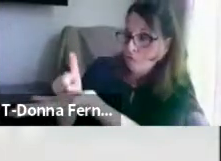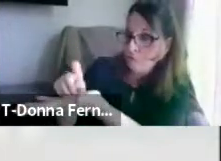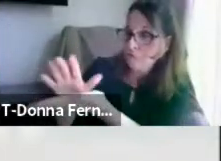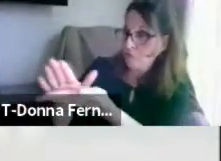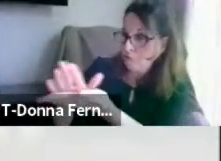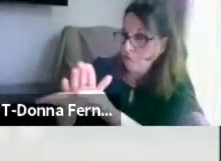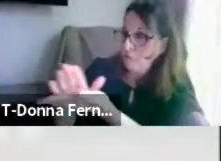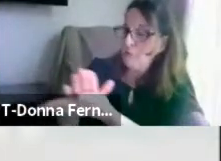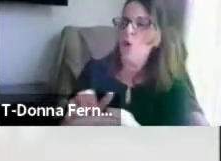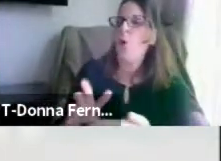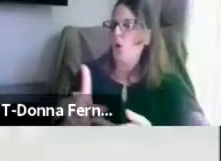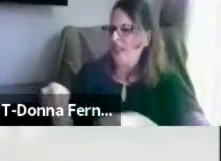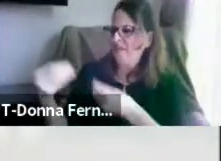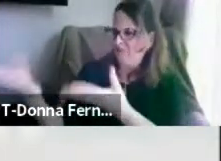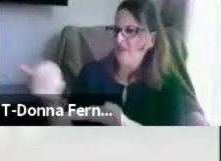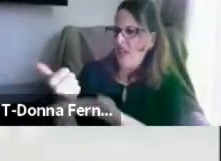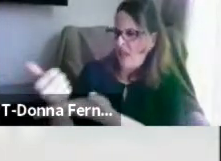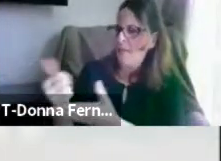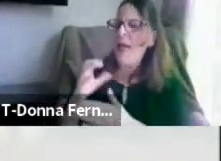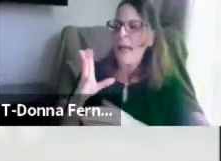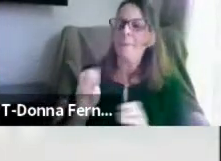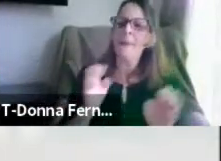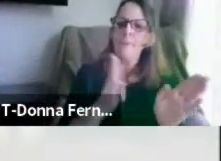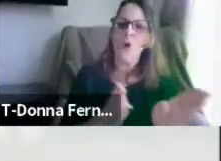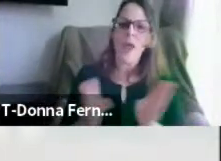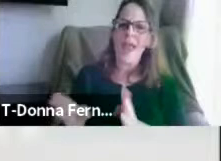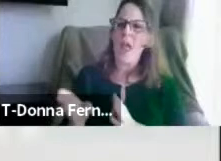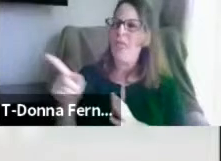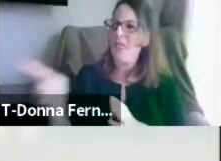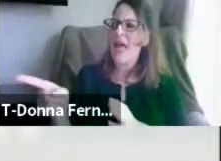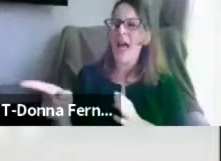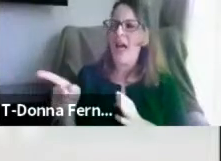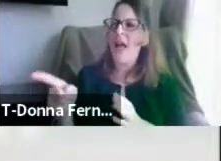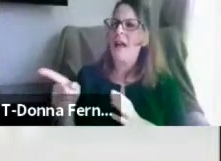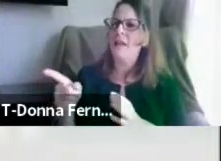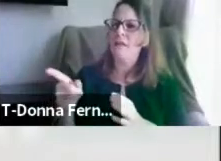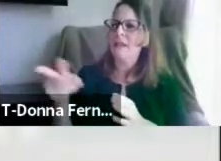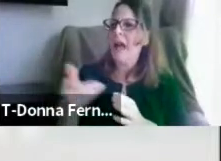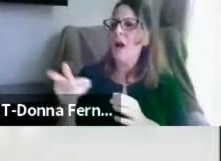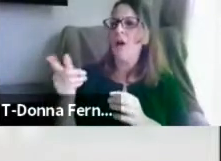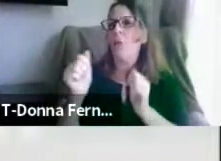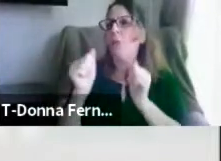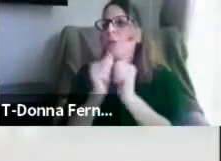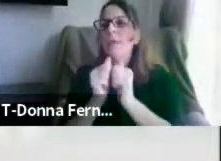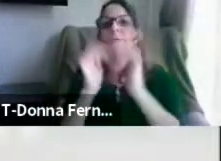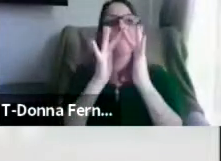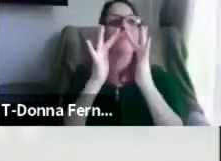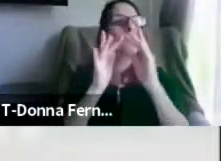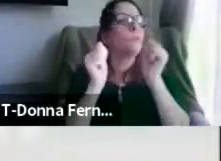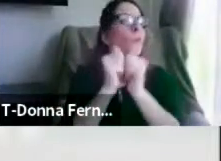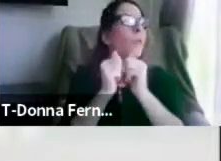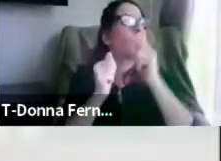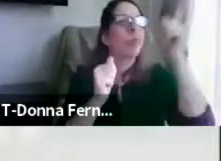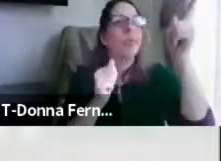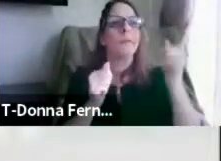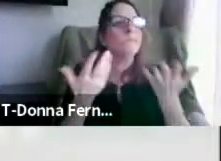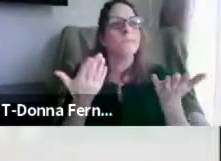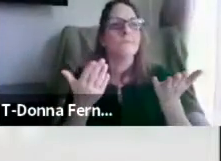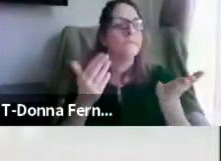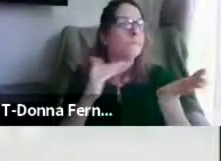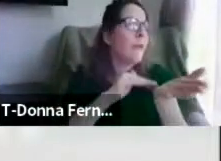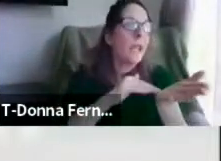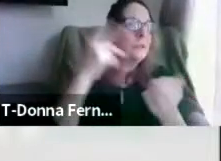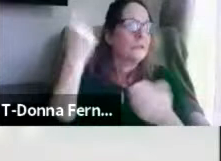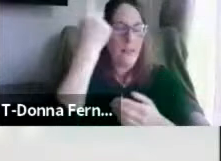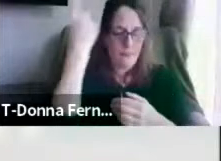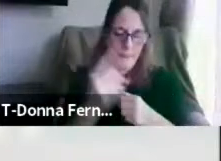any other kind of disinfectant, and be prepared to put the guests in touch with any medical resources. Your sanitation